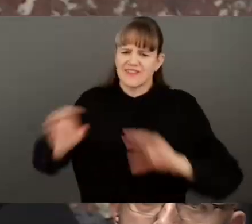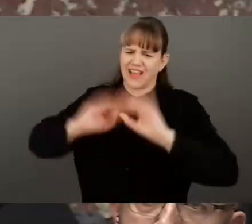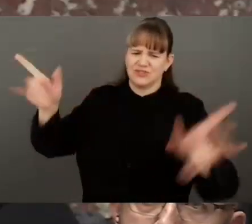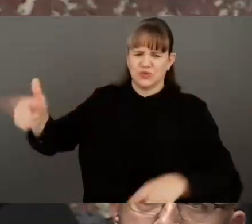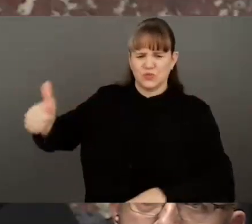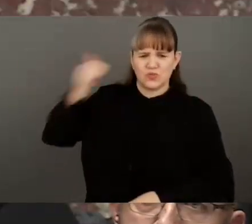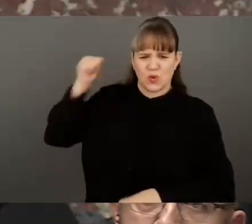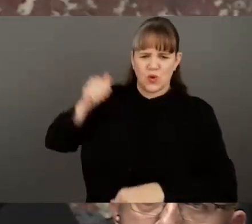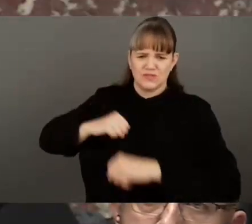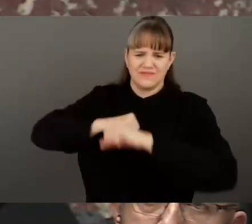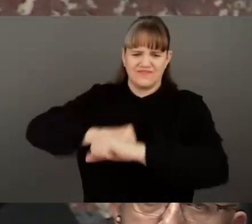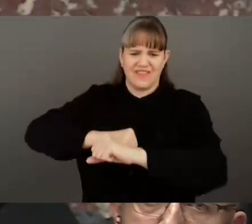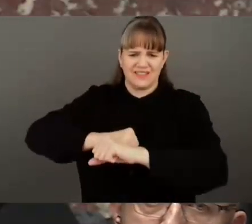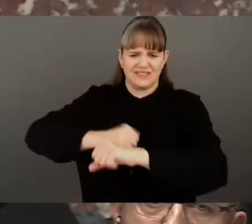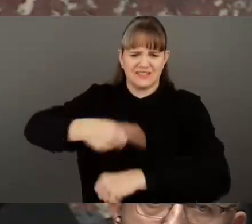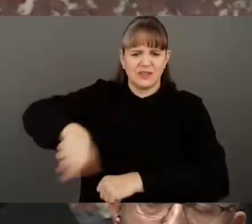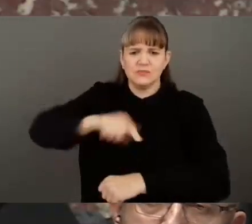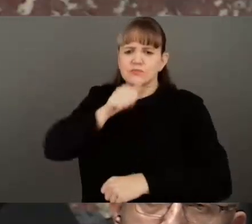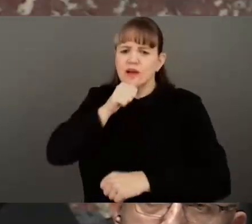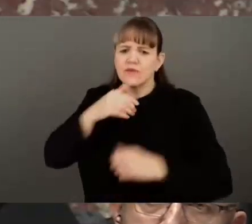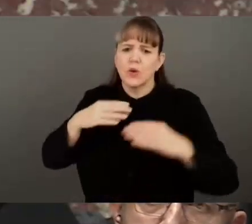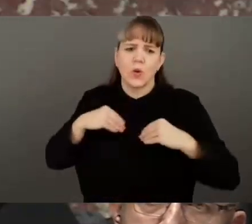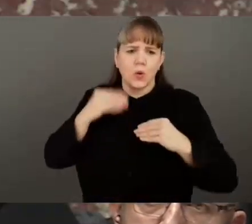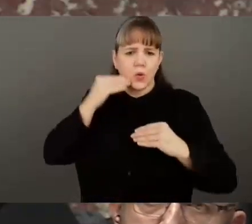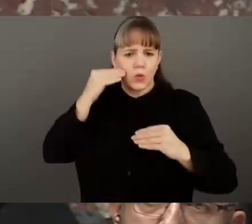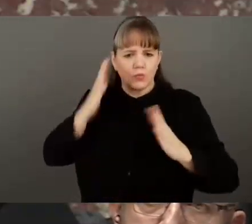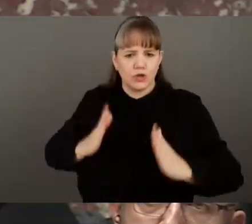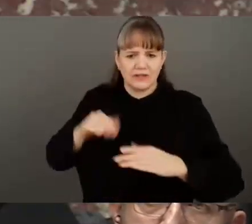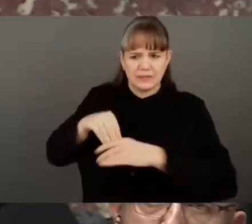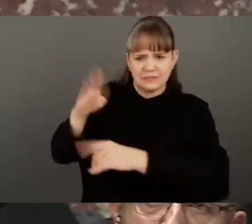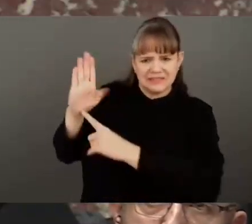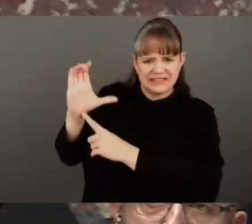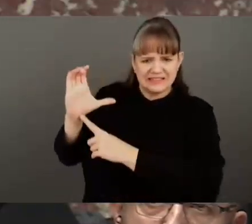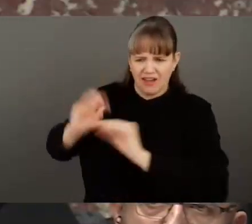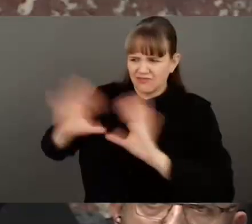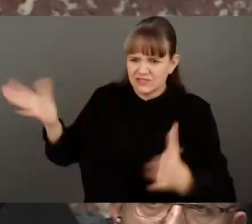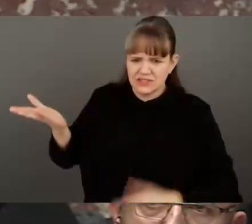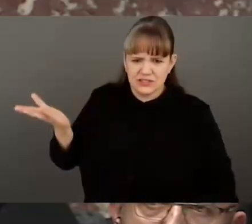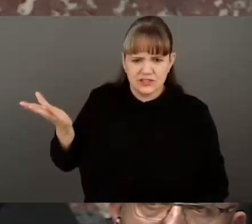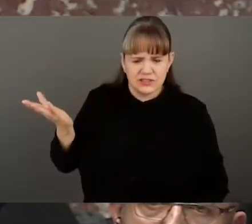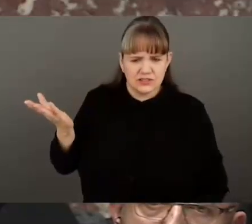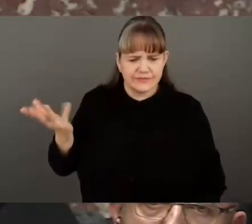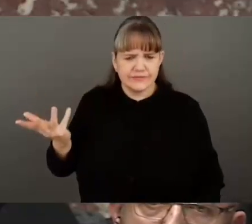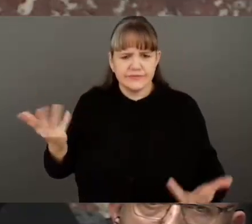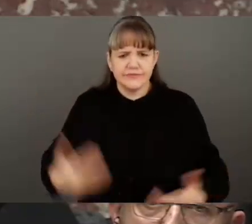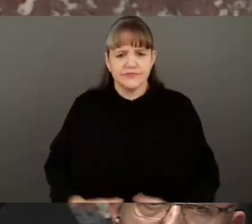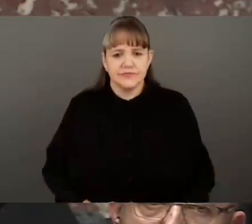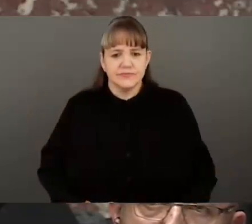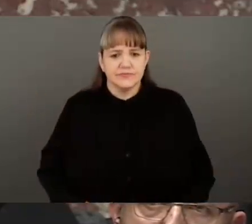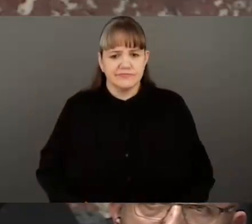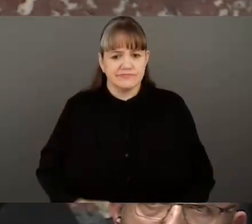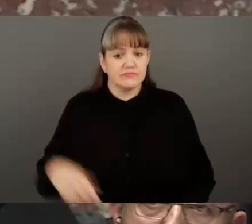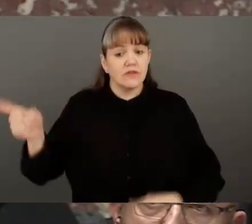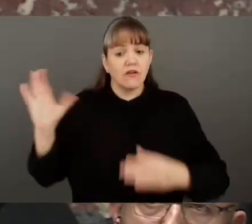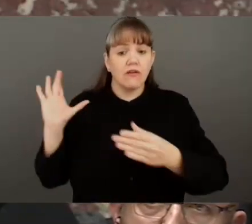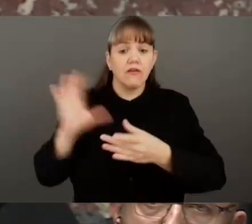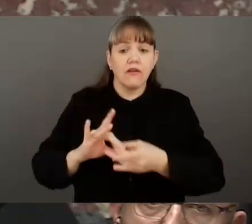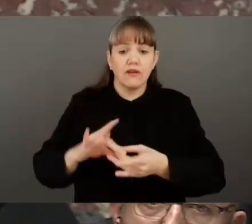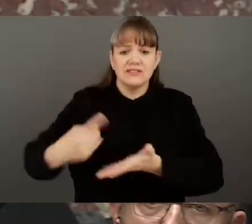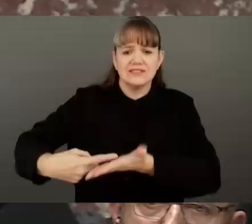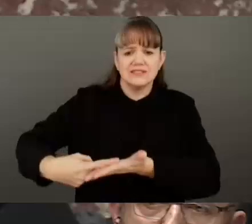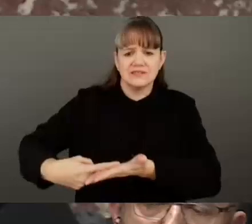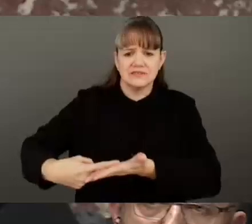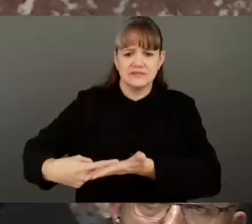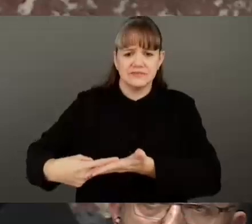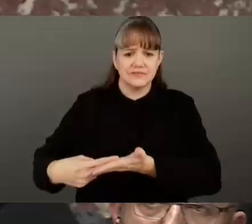Columbians. It's obvious. From the very arguments that were made in the Cowichan case, where